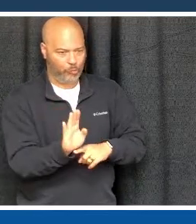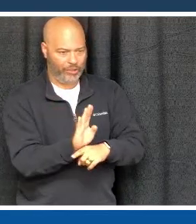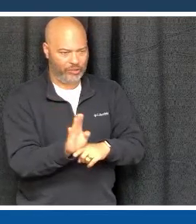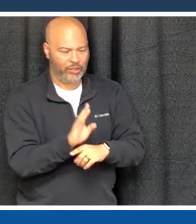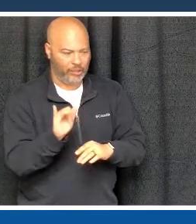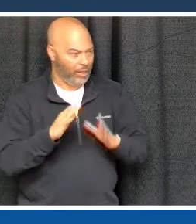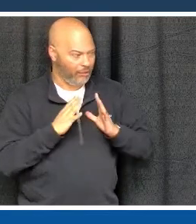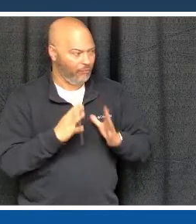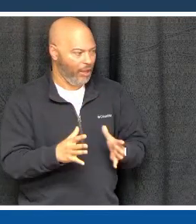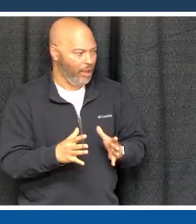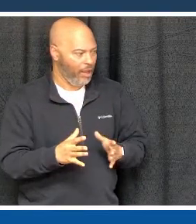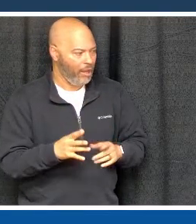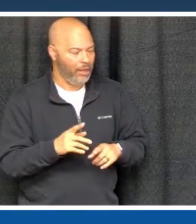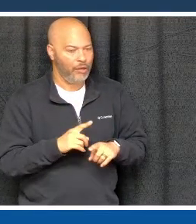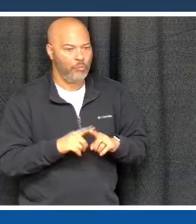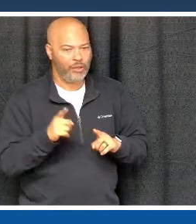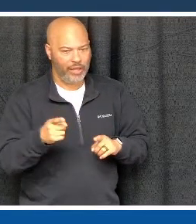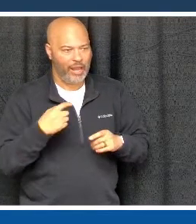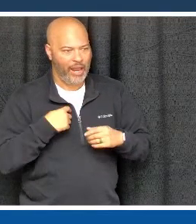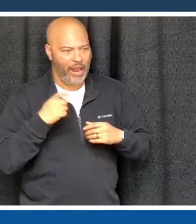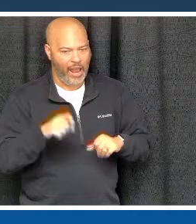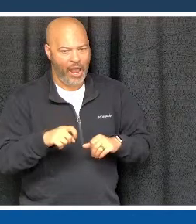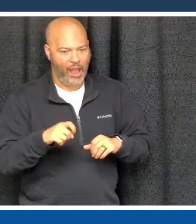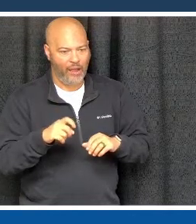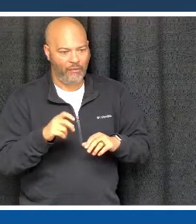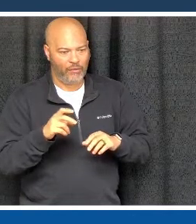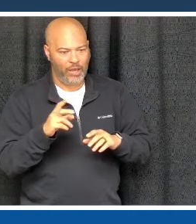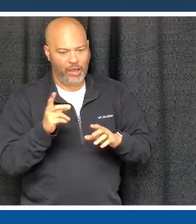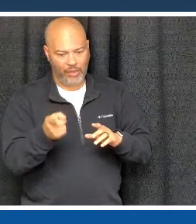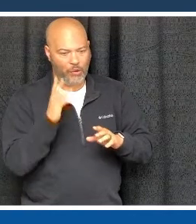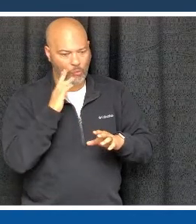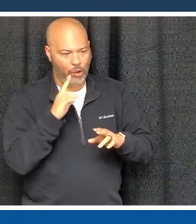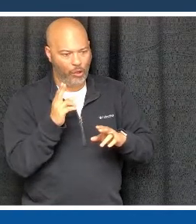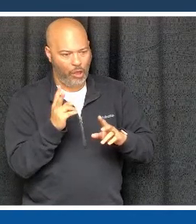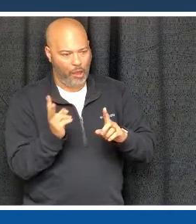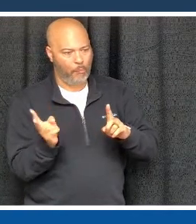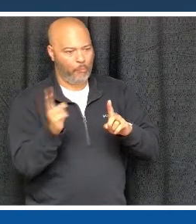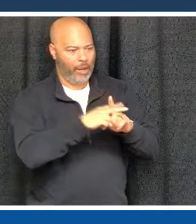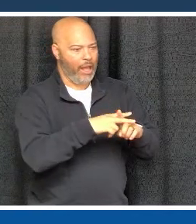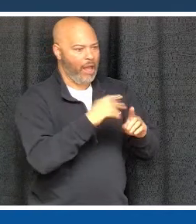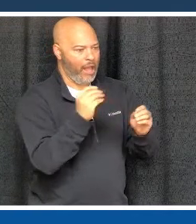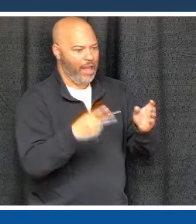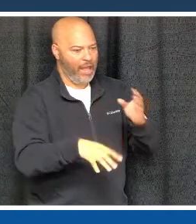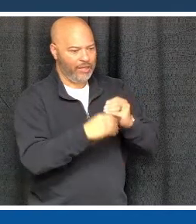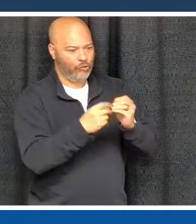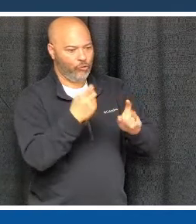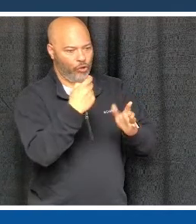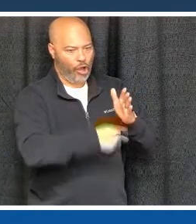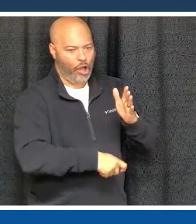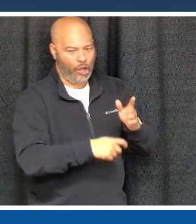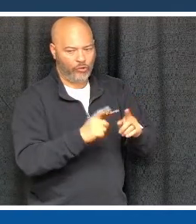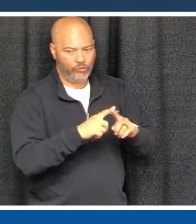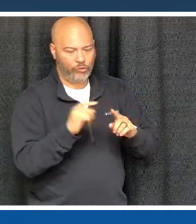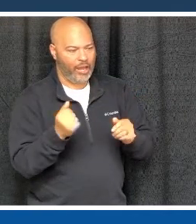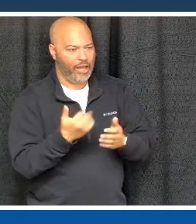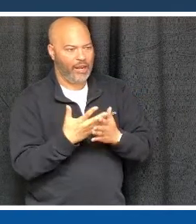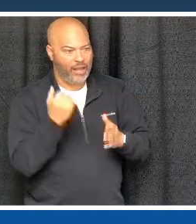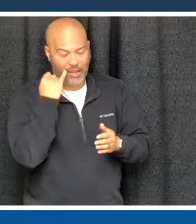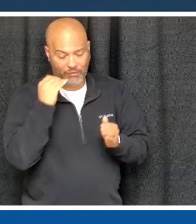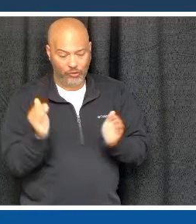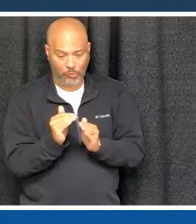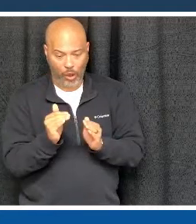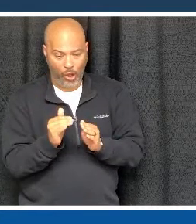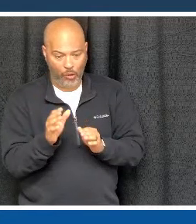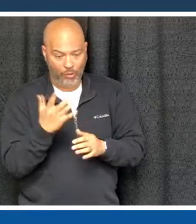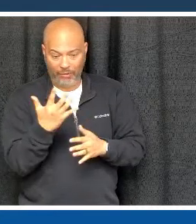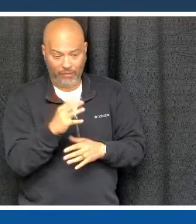okay. But they have overhead markup that they apply to anything, any portion of the project that they do. So, even if it's a small percentage,